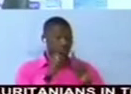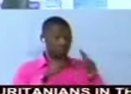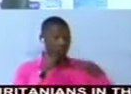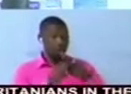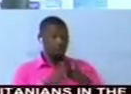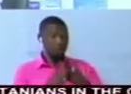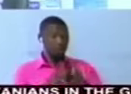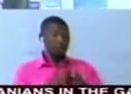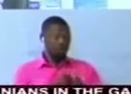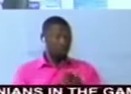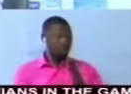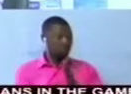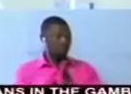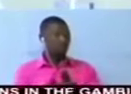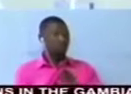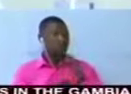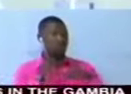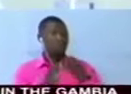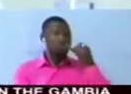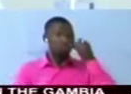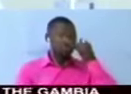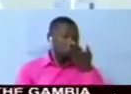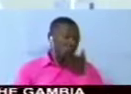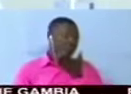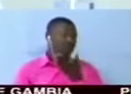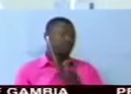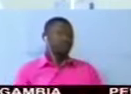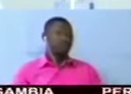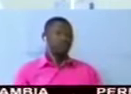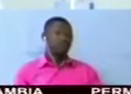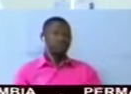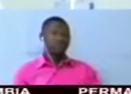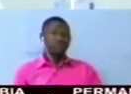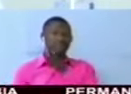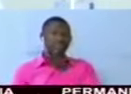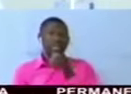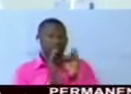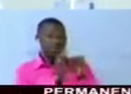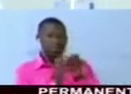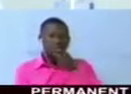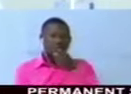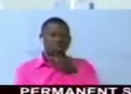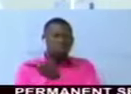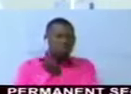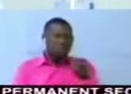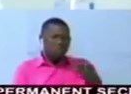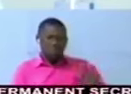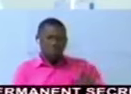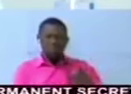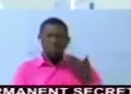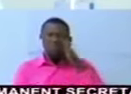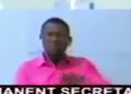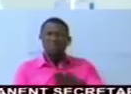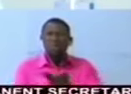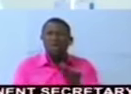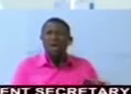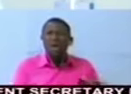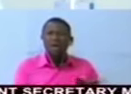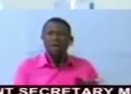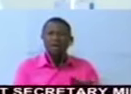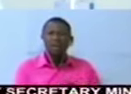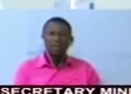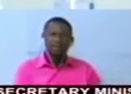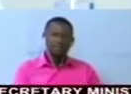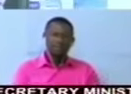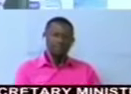drug. Did he tell you where those people were from? Waxna la nit ñooñu fan lañ bayé ko. Waaw mu ne